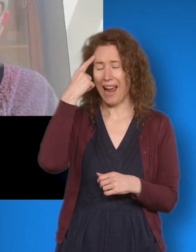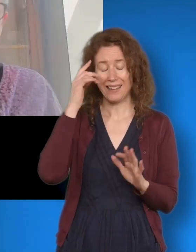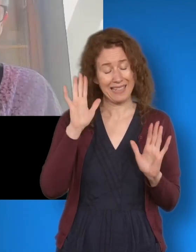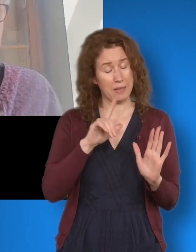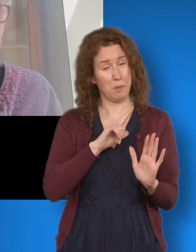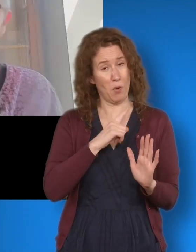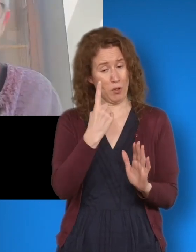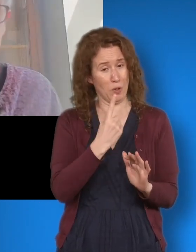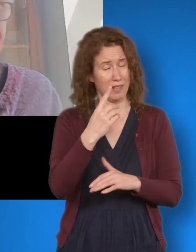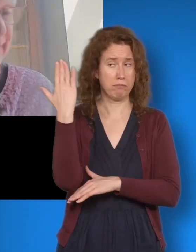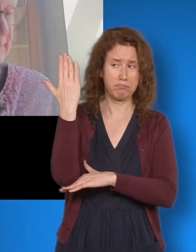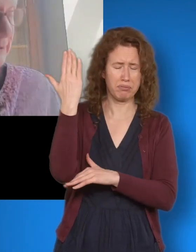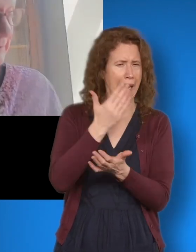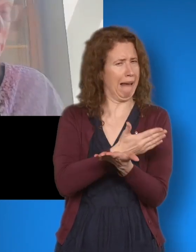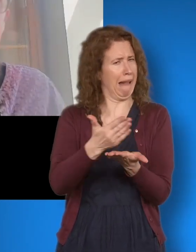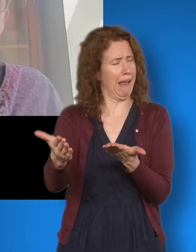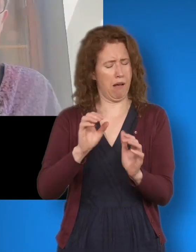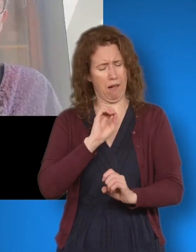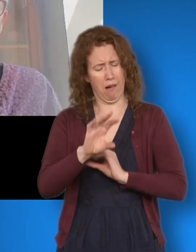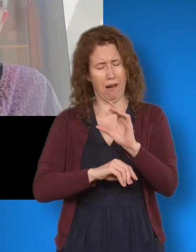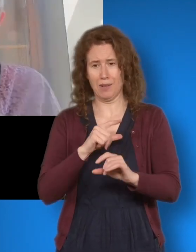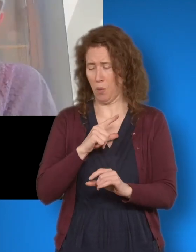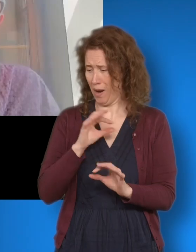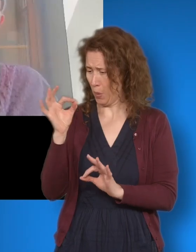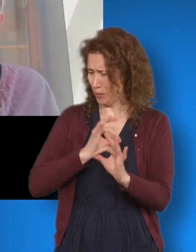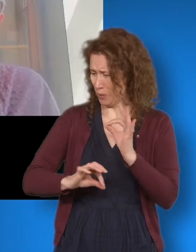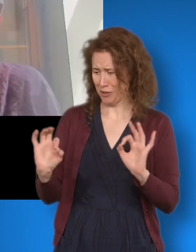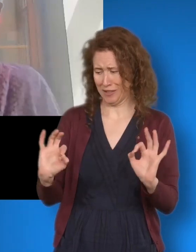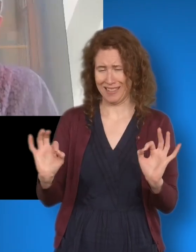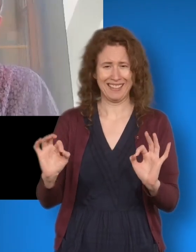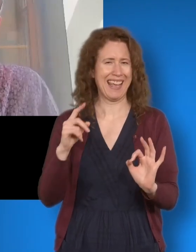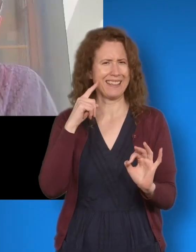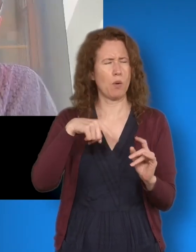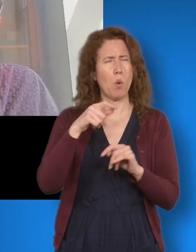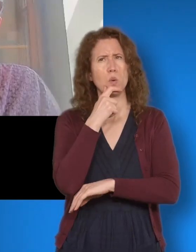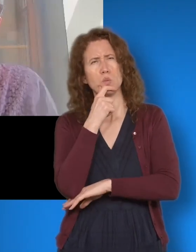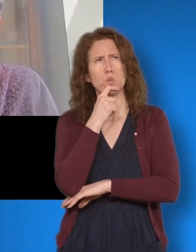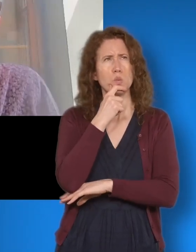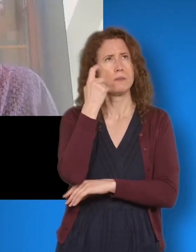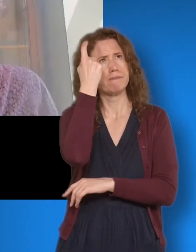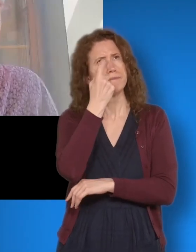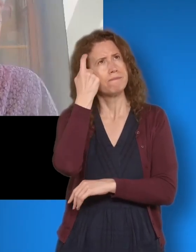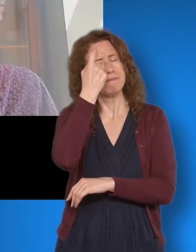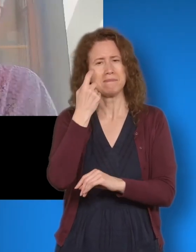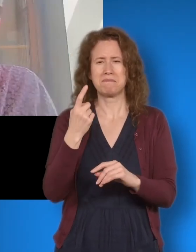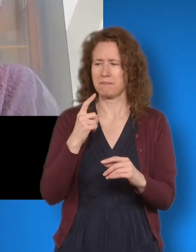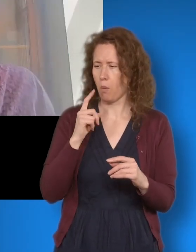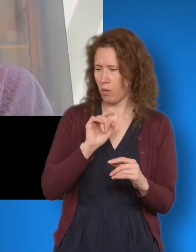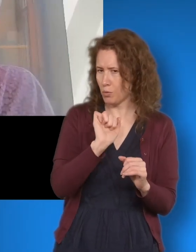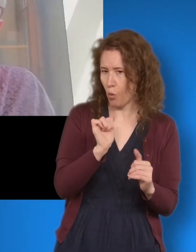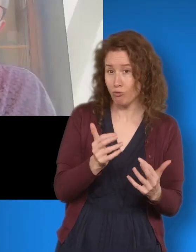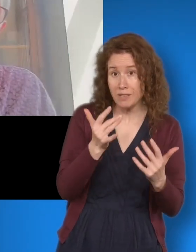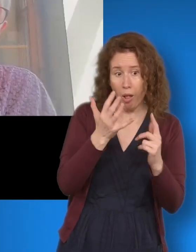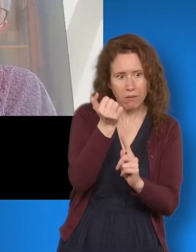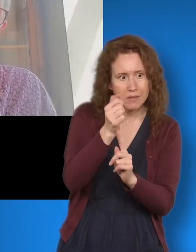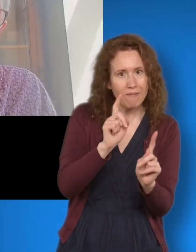you gave an excellent presentation. You were very clear. I think that's partially why there aren't any questions. I think people are thinking about this and thinking about both what your results are